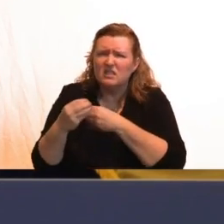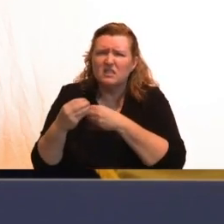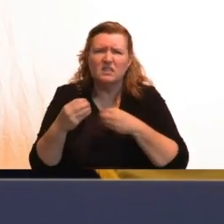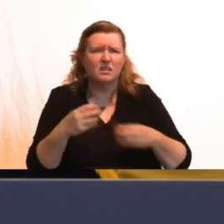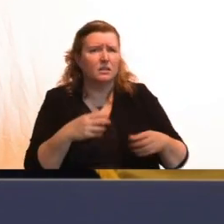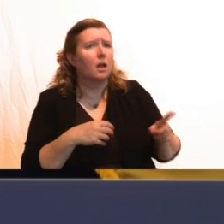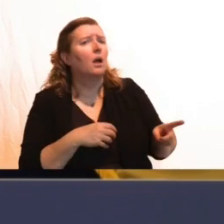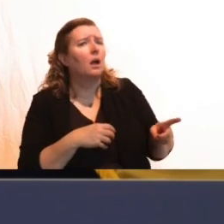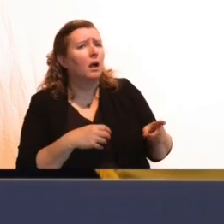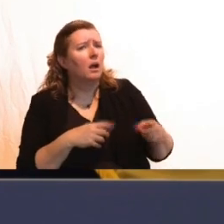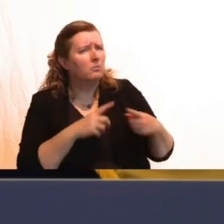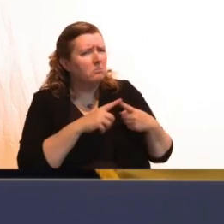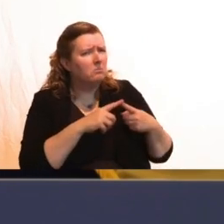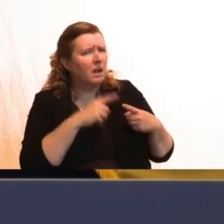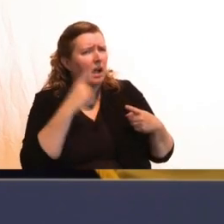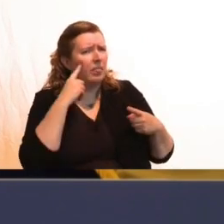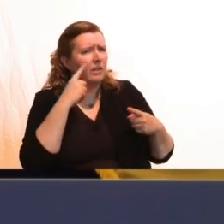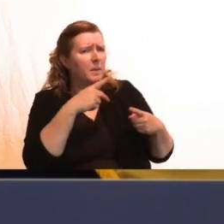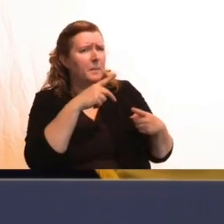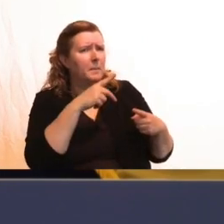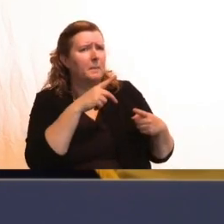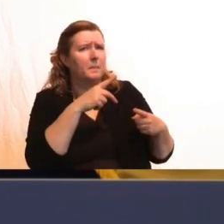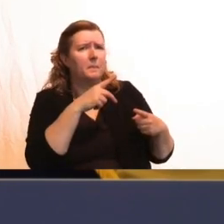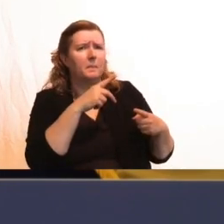But basically, we have two